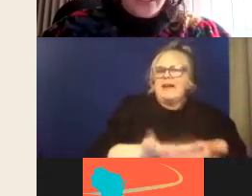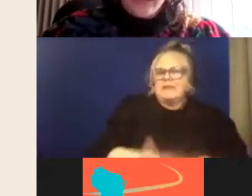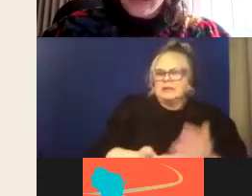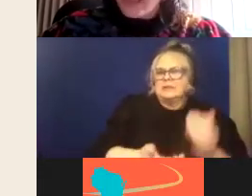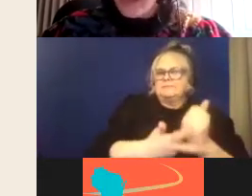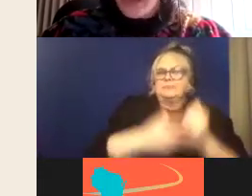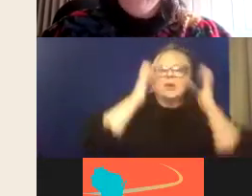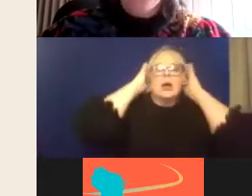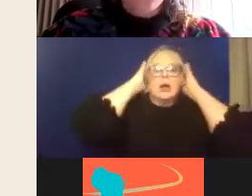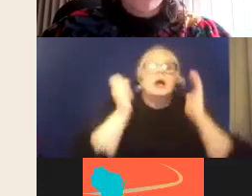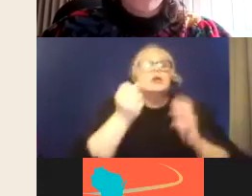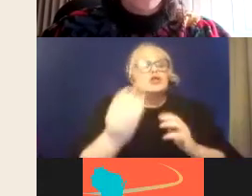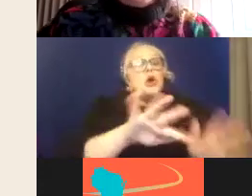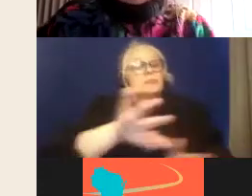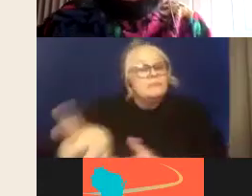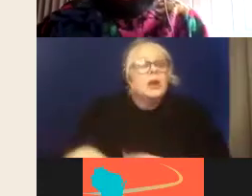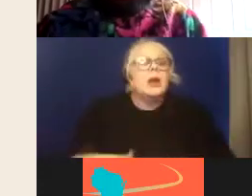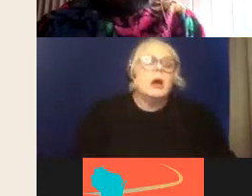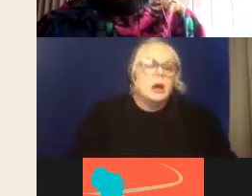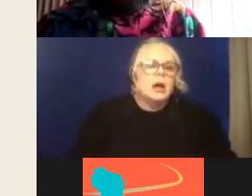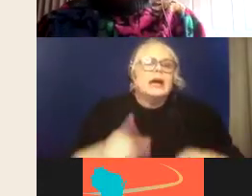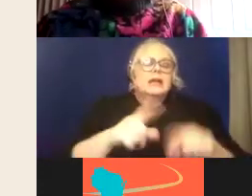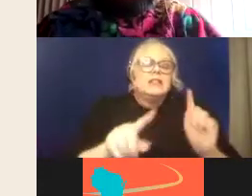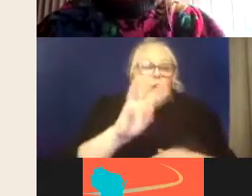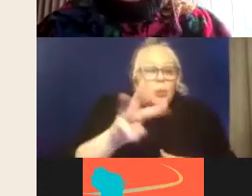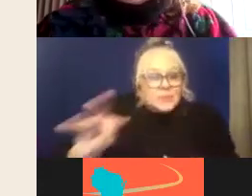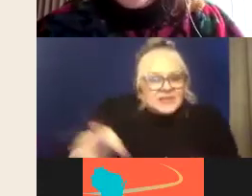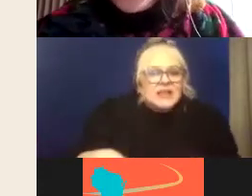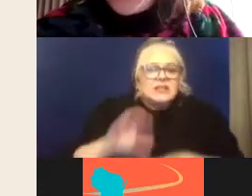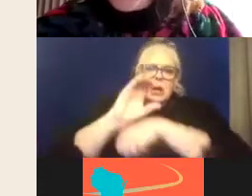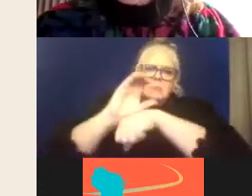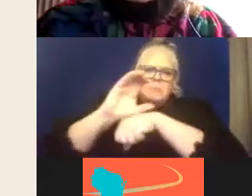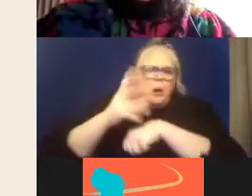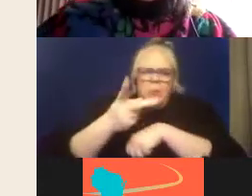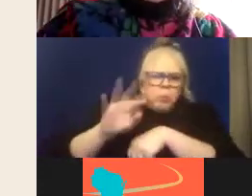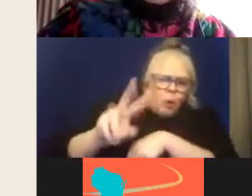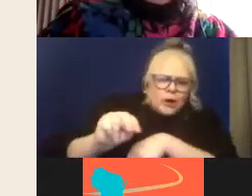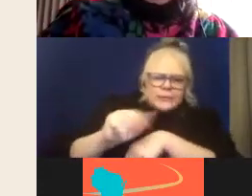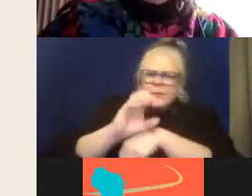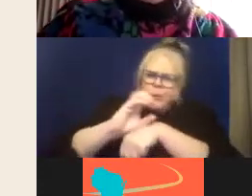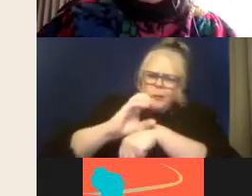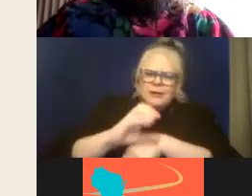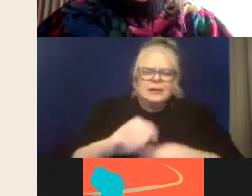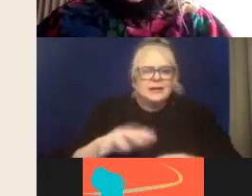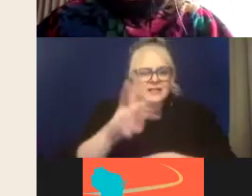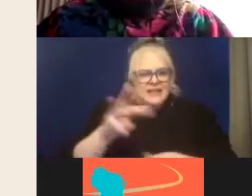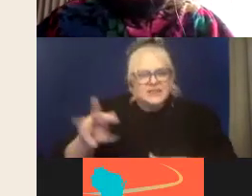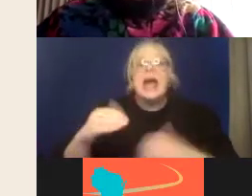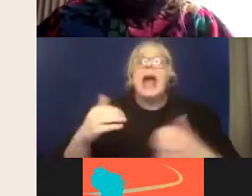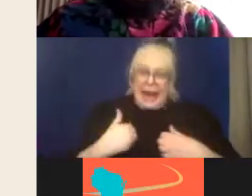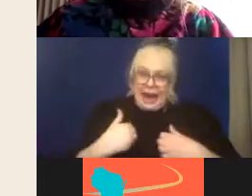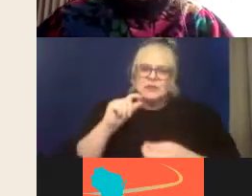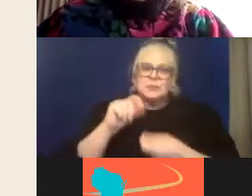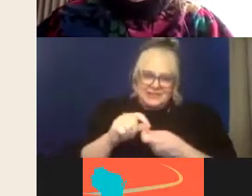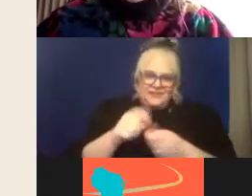porn sites have processes in place for reporting abusive content for removal. This involves using content moderation